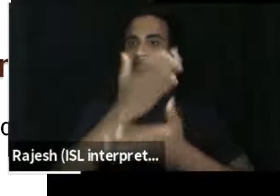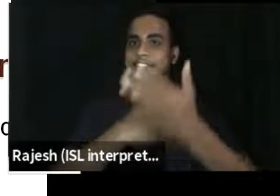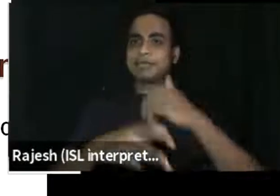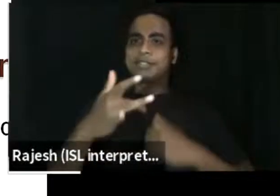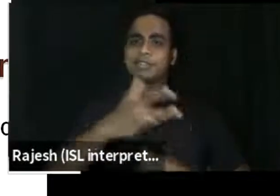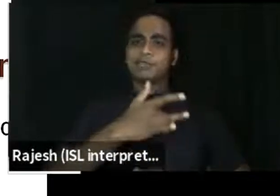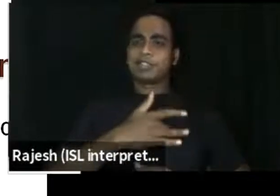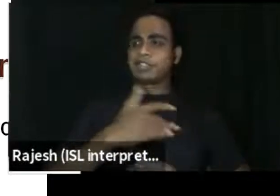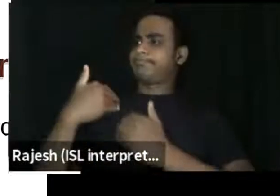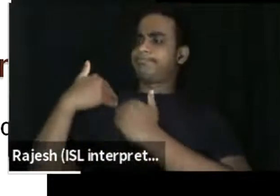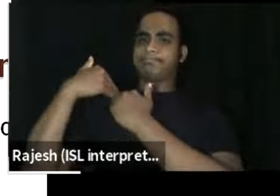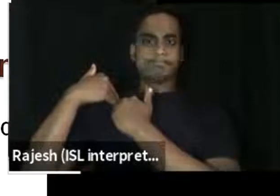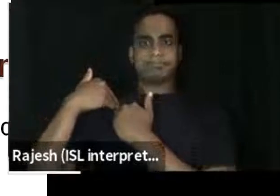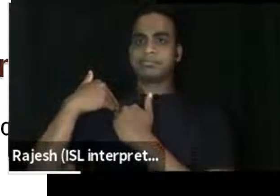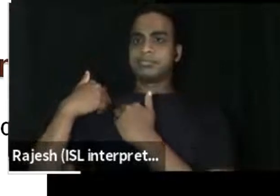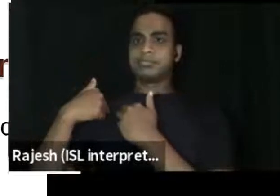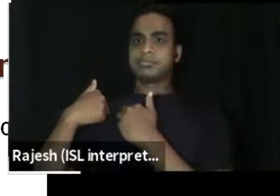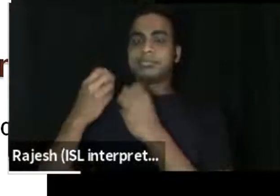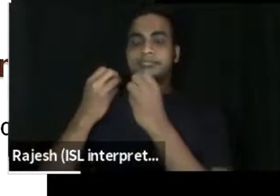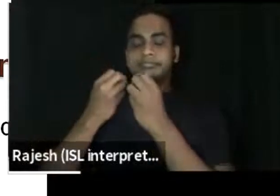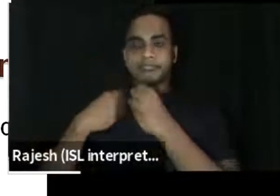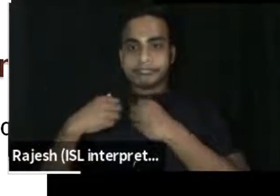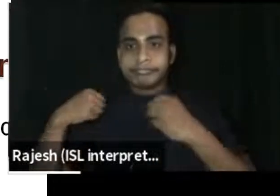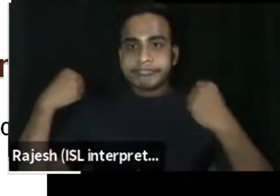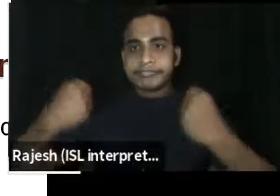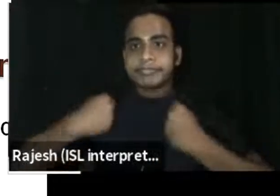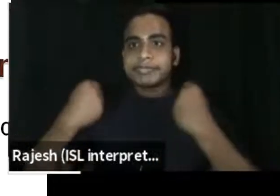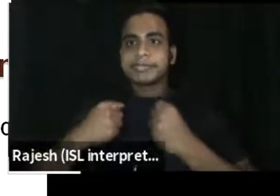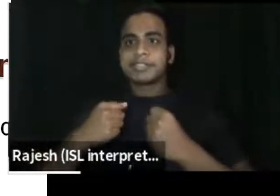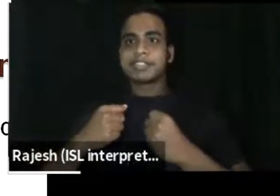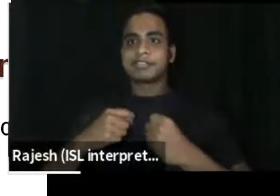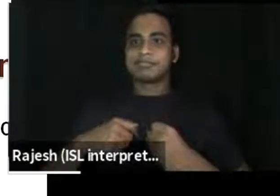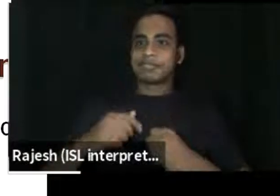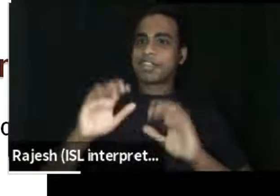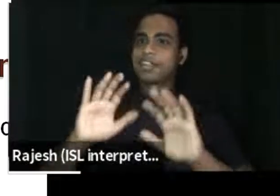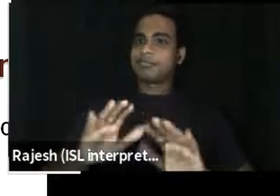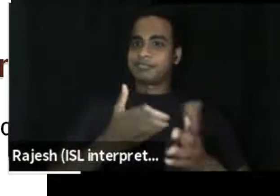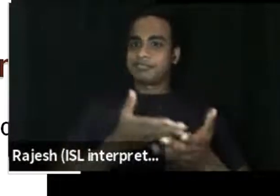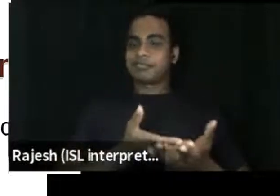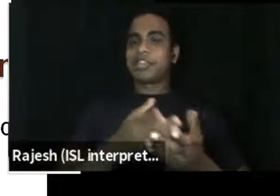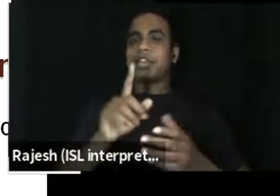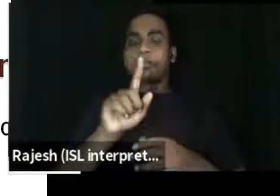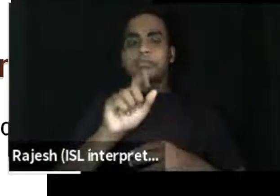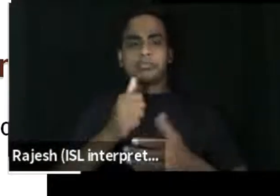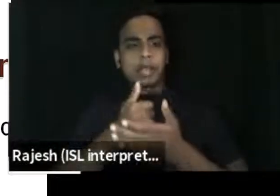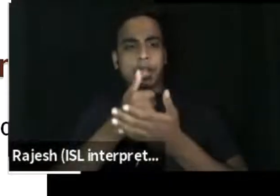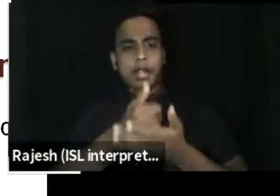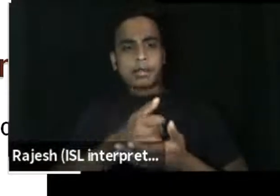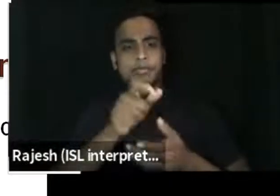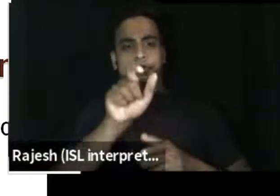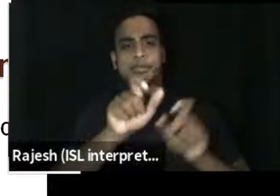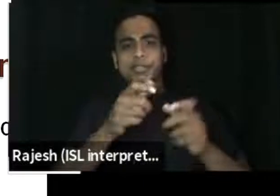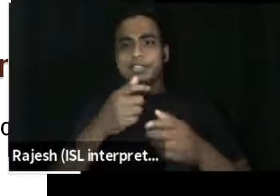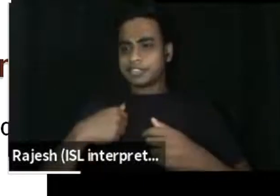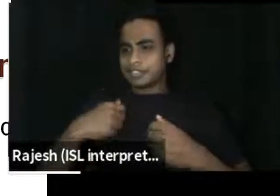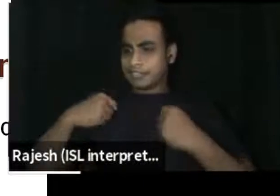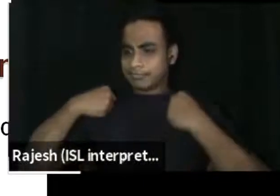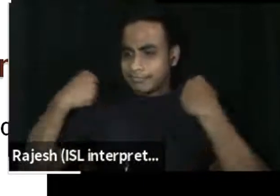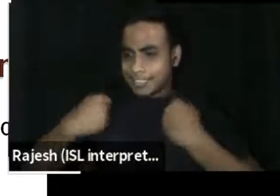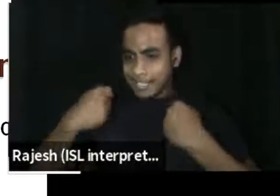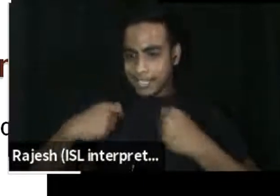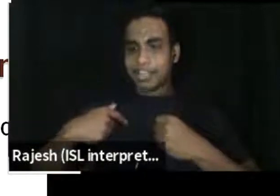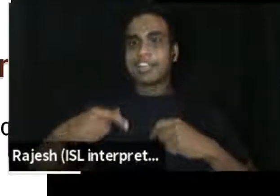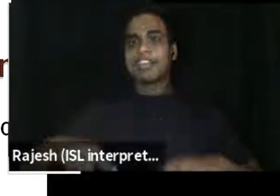in majority of the programs, and it also improves the well-being of the people, whoever is involved in